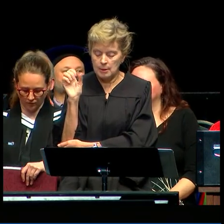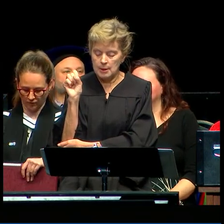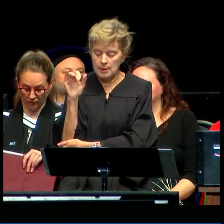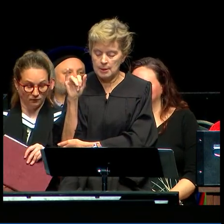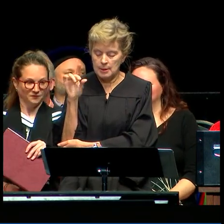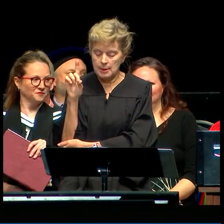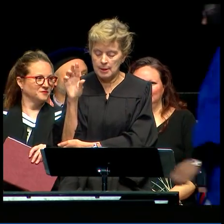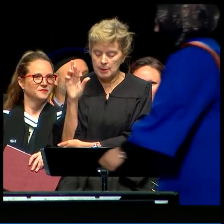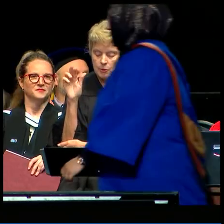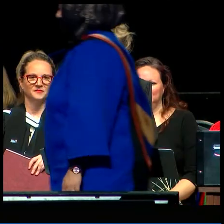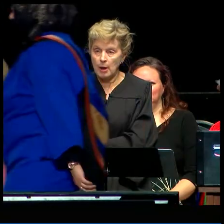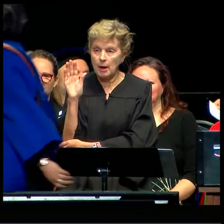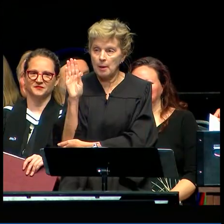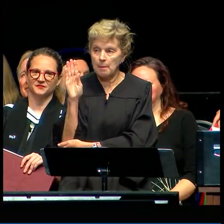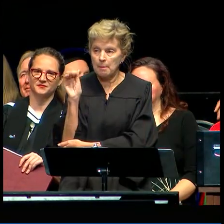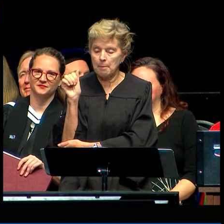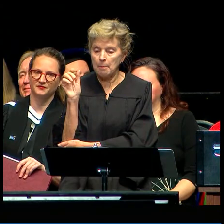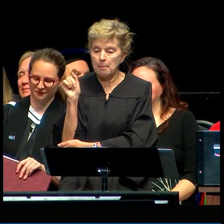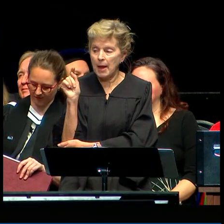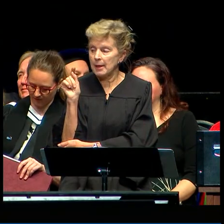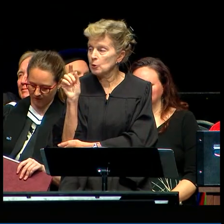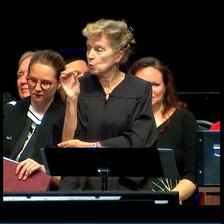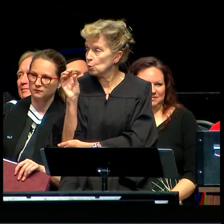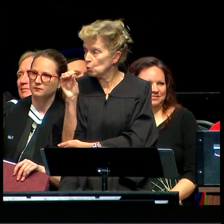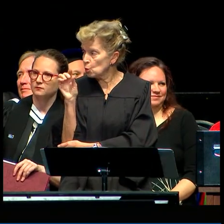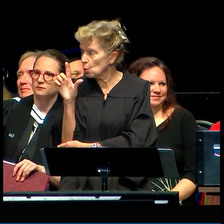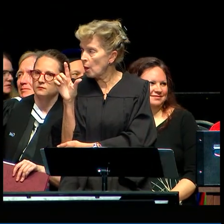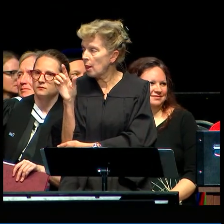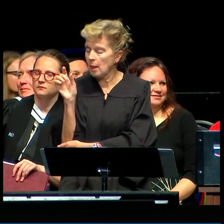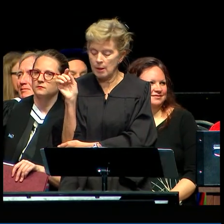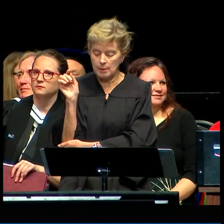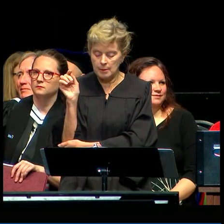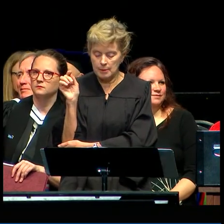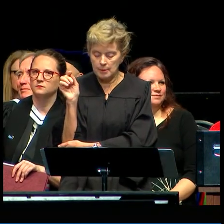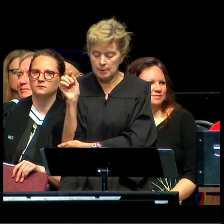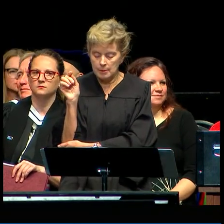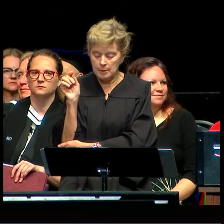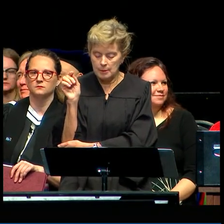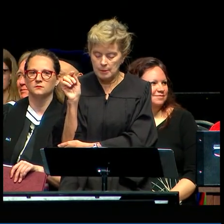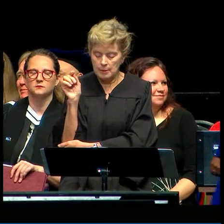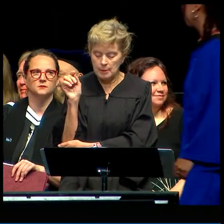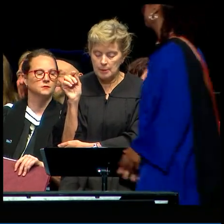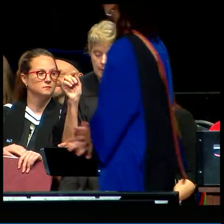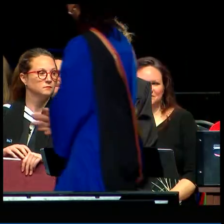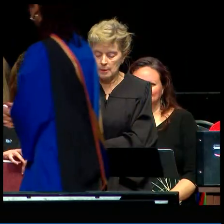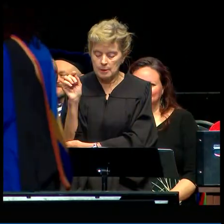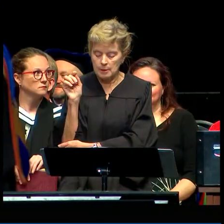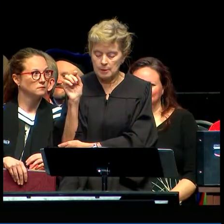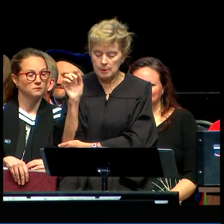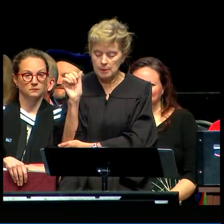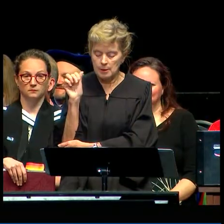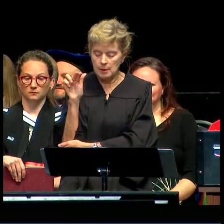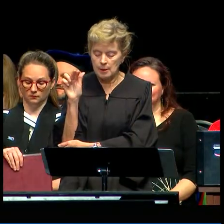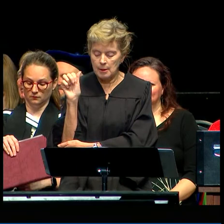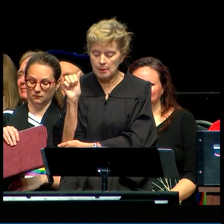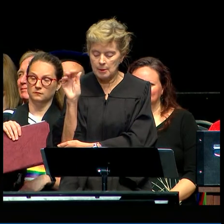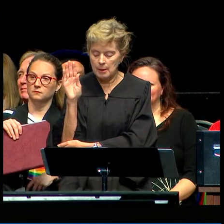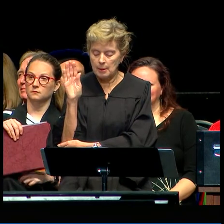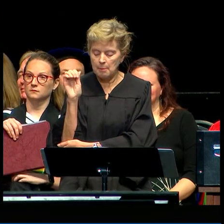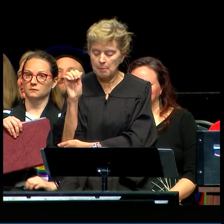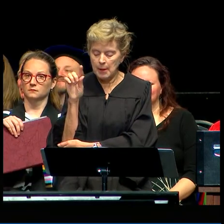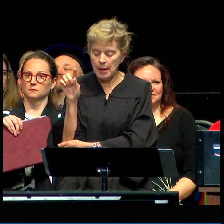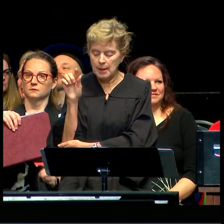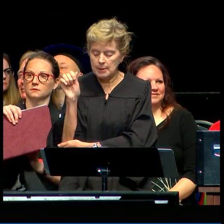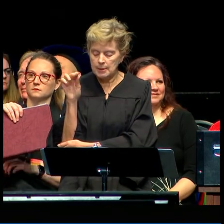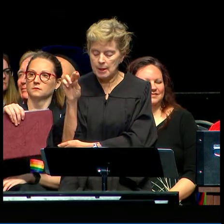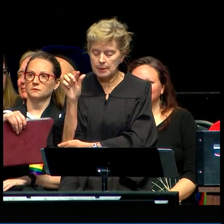Sidra Batul. Anna Bazangea.